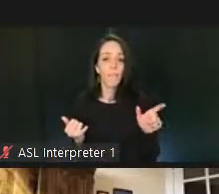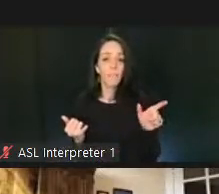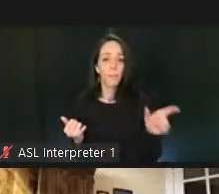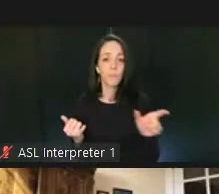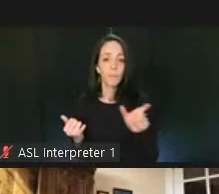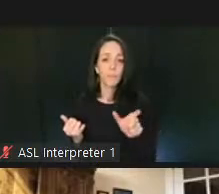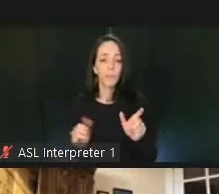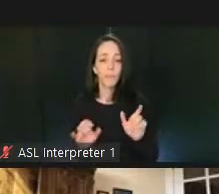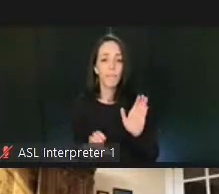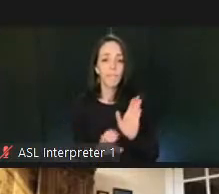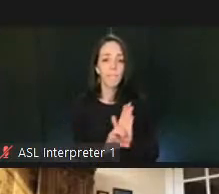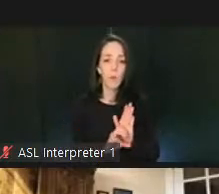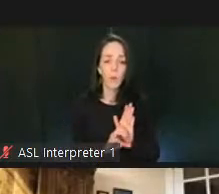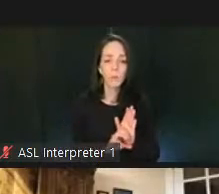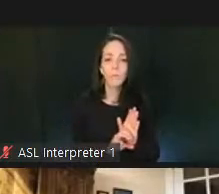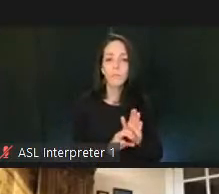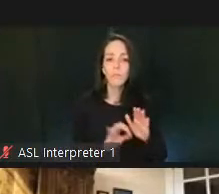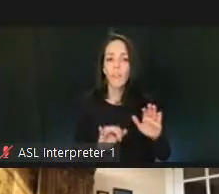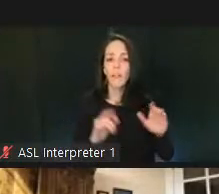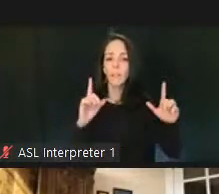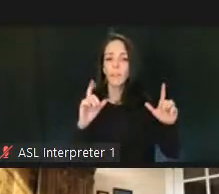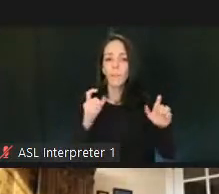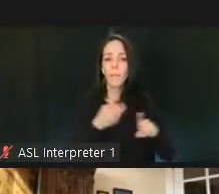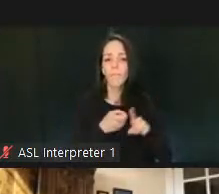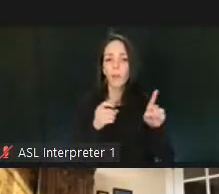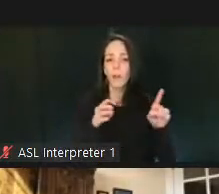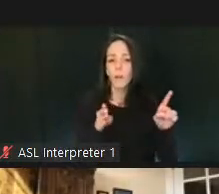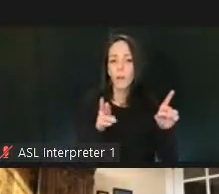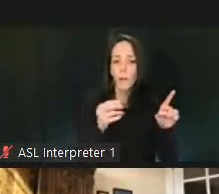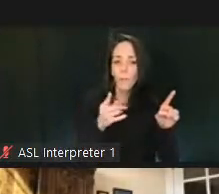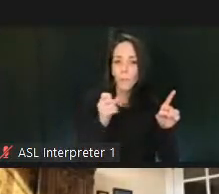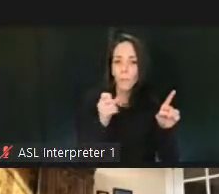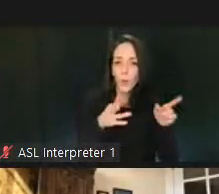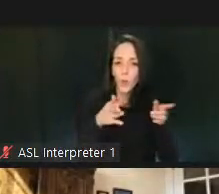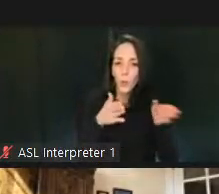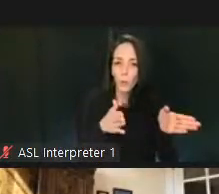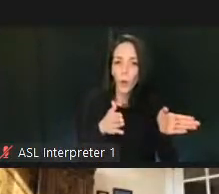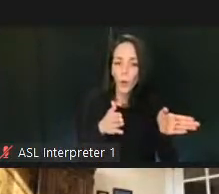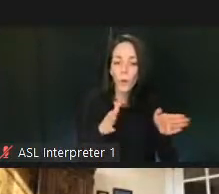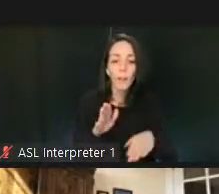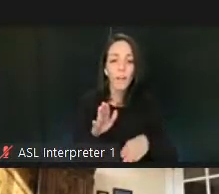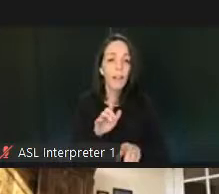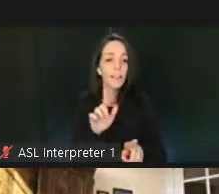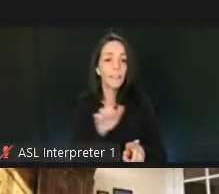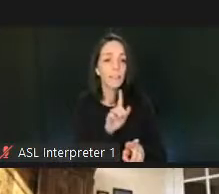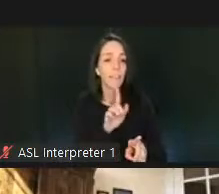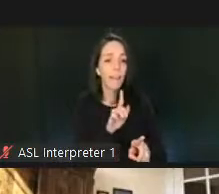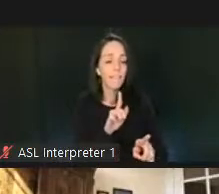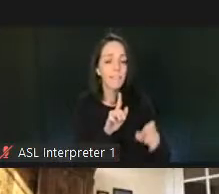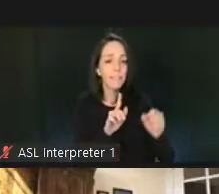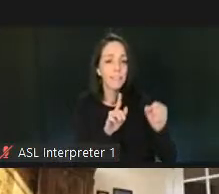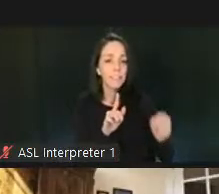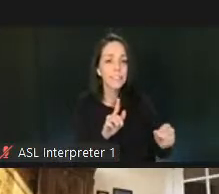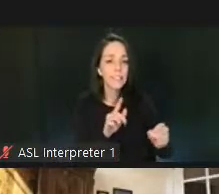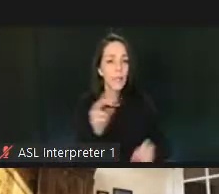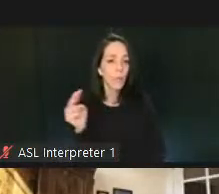from approximately Brugger Road. The one on the left looking to the south, the one in the middle is looking to the